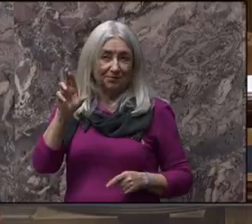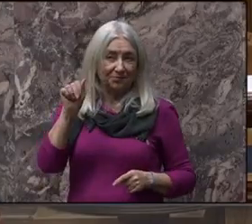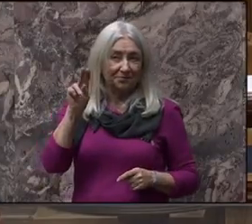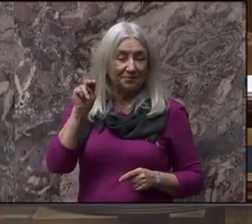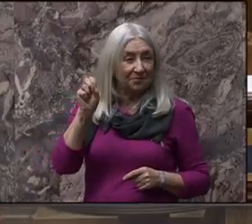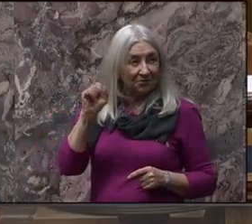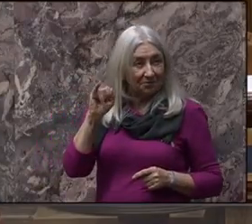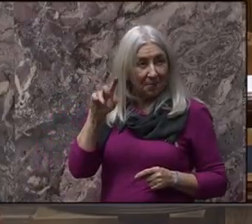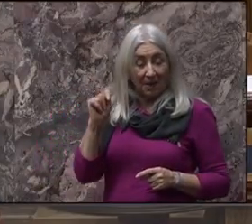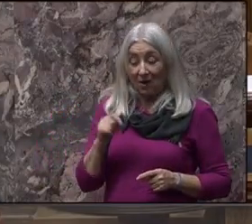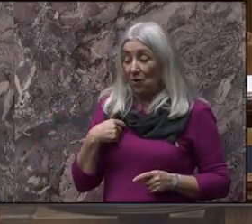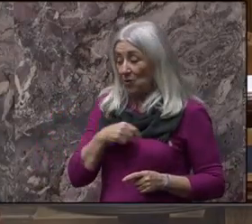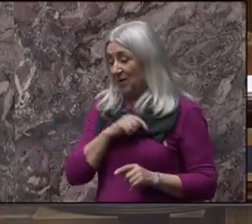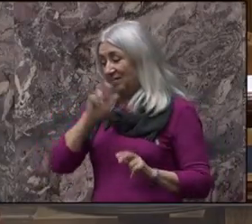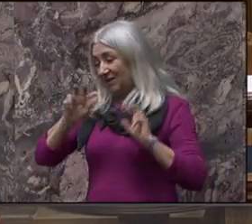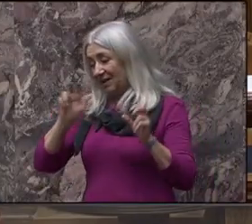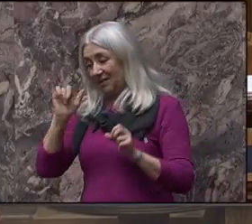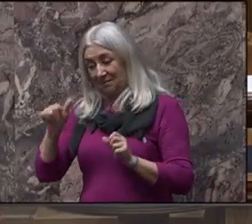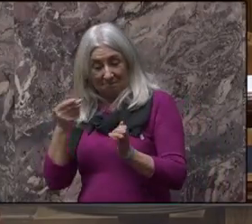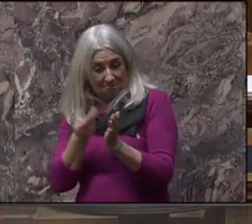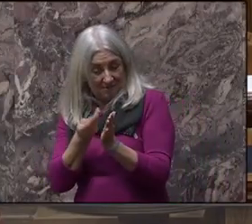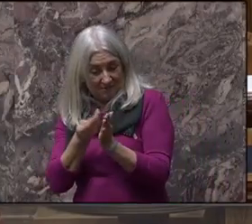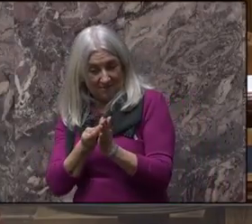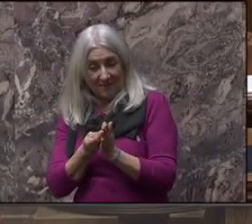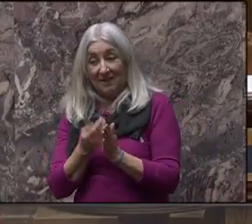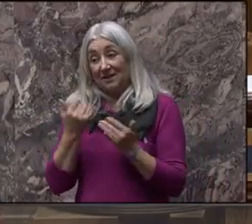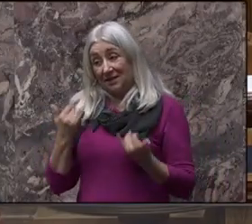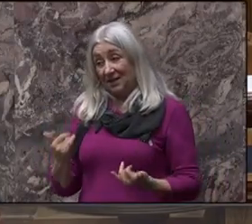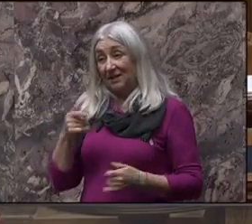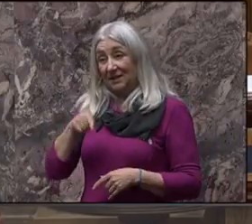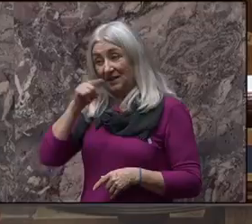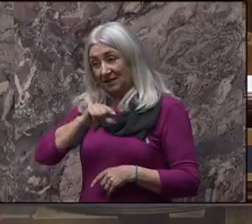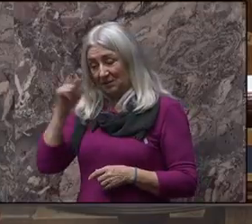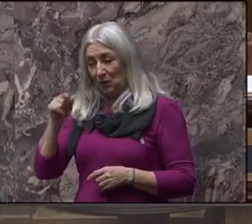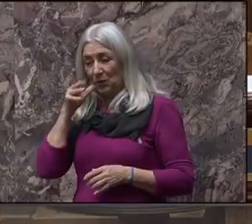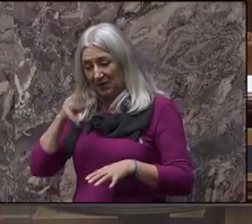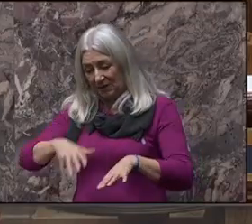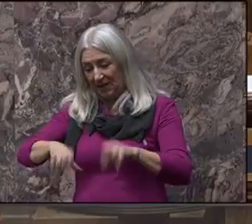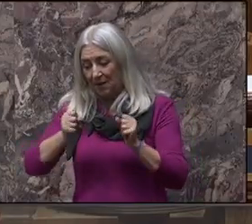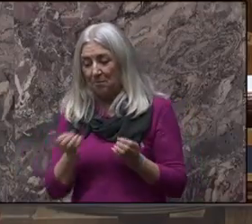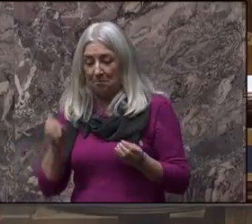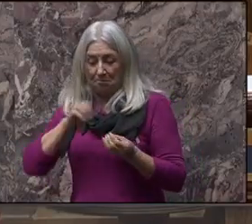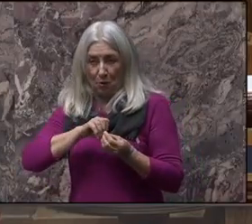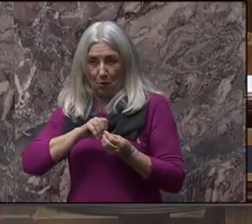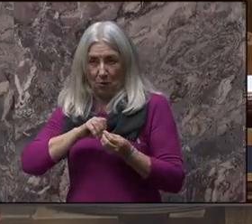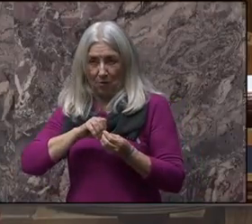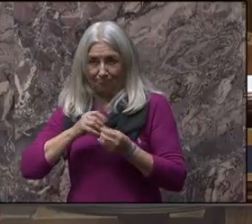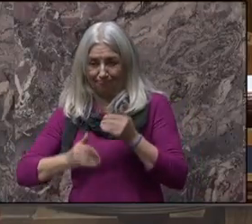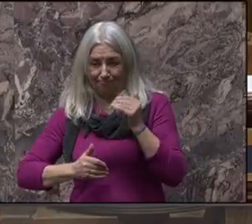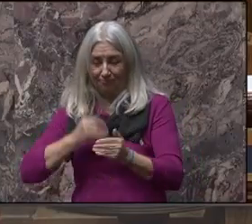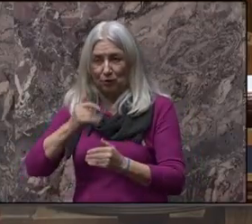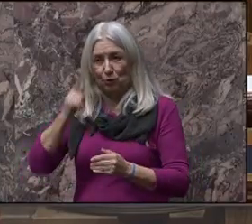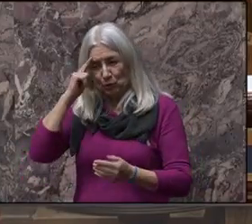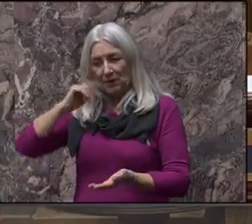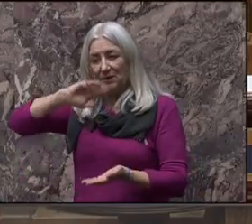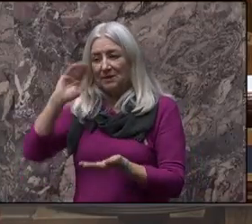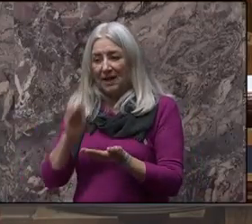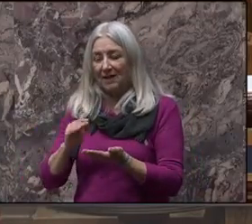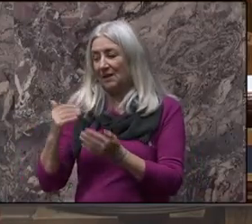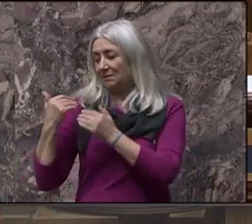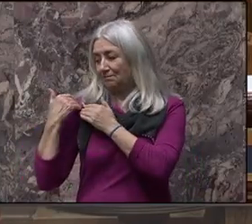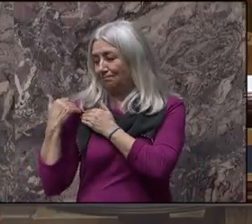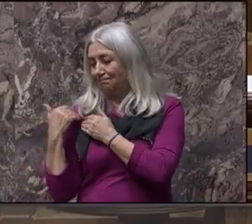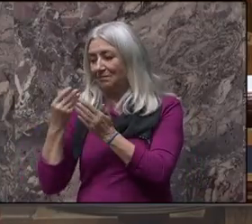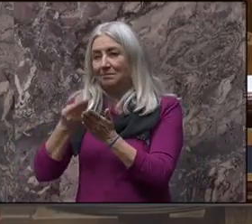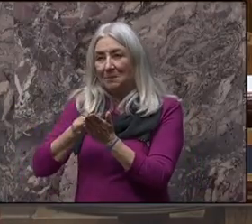As these investments are made in people, your government is now in a position to take a further step to ease the financial burdens on